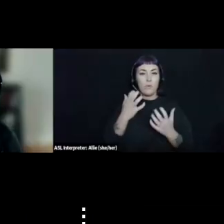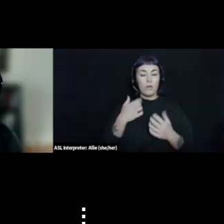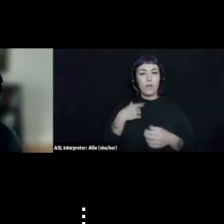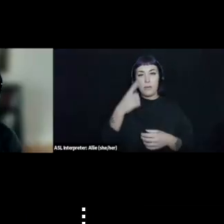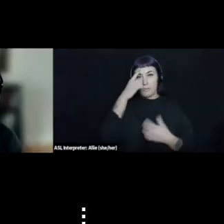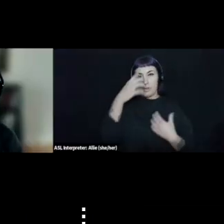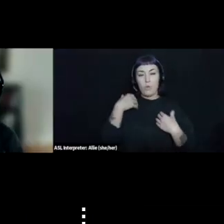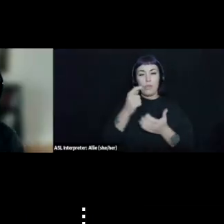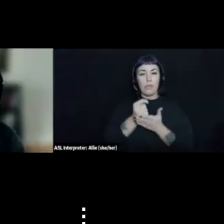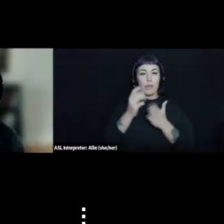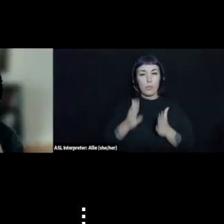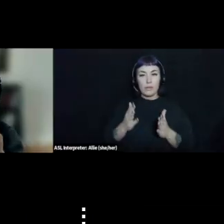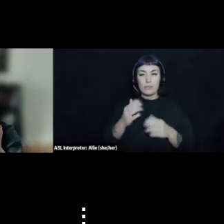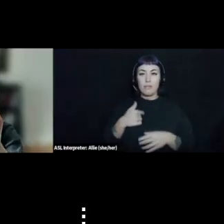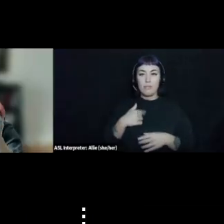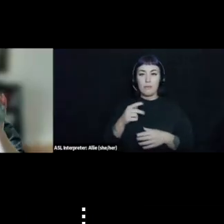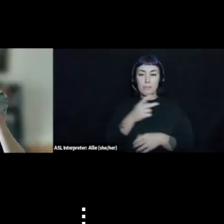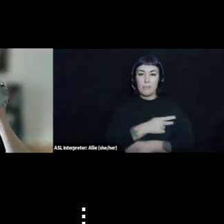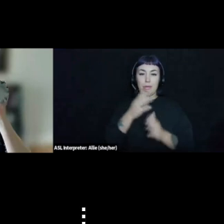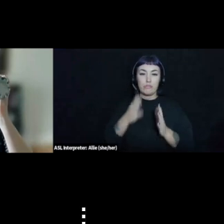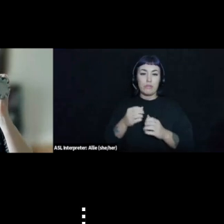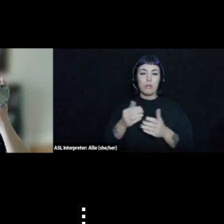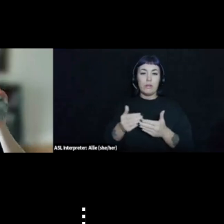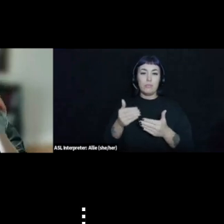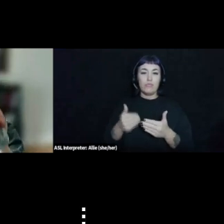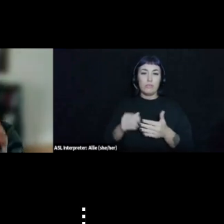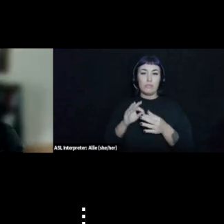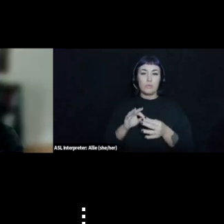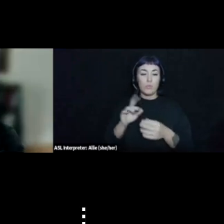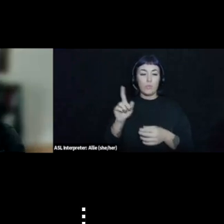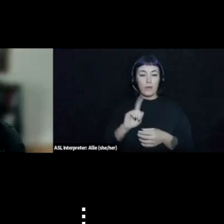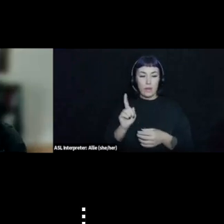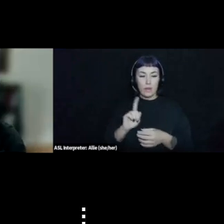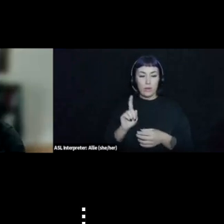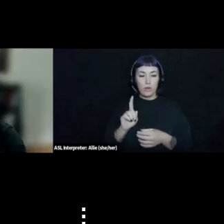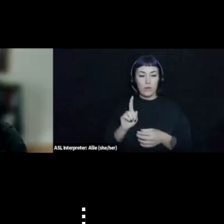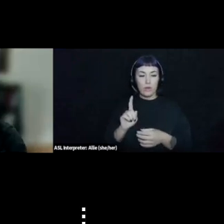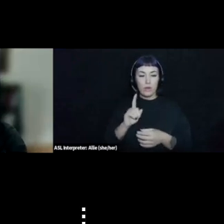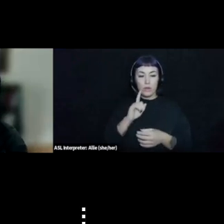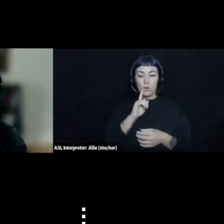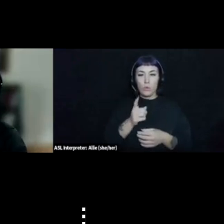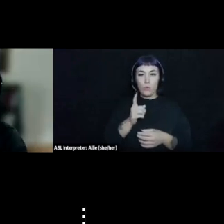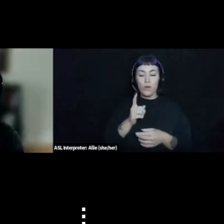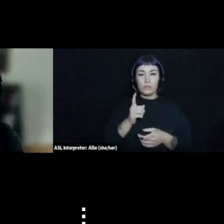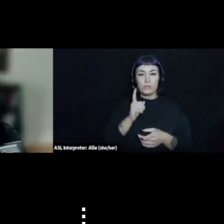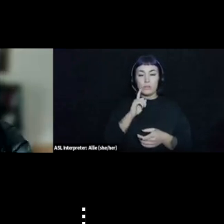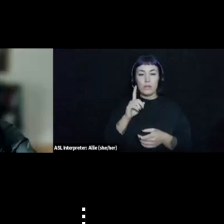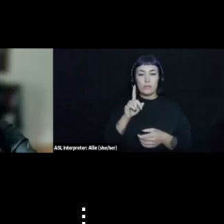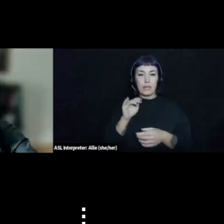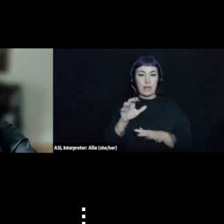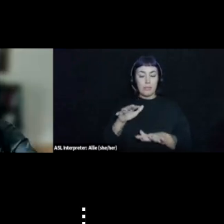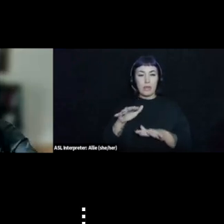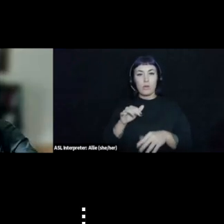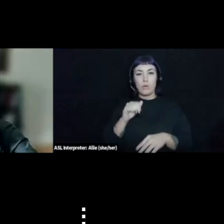health therapist. I had a patient in a previous relationship where this was the dynamic. It